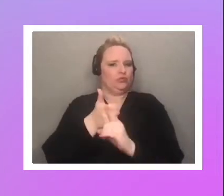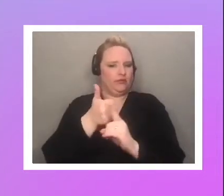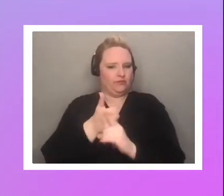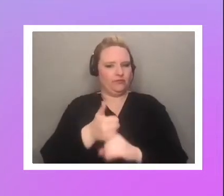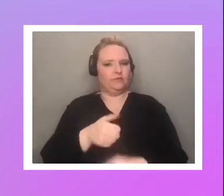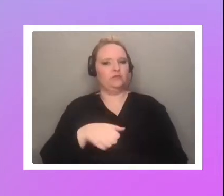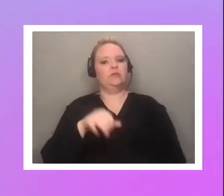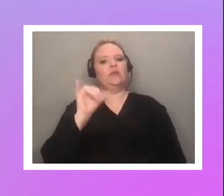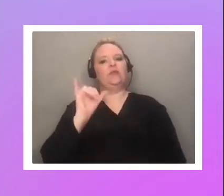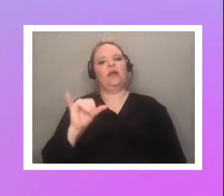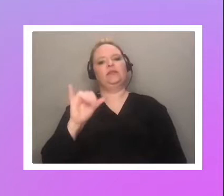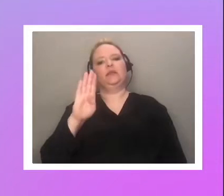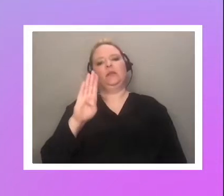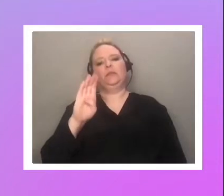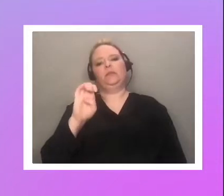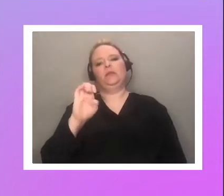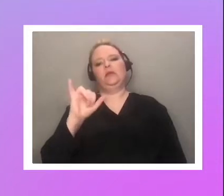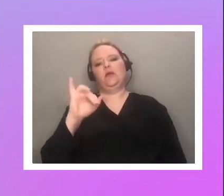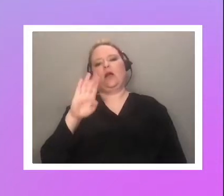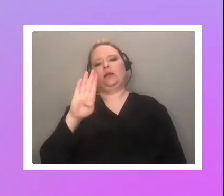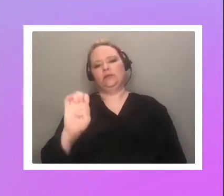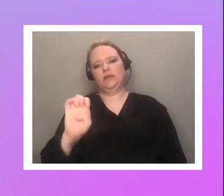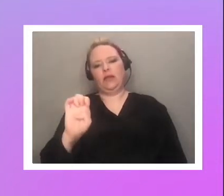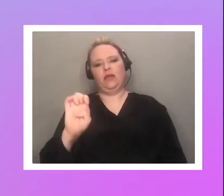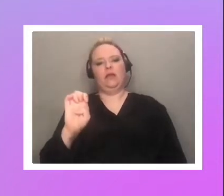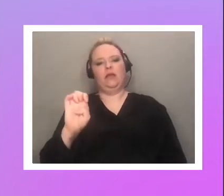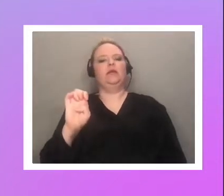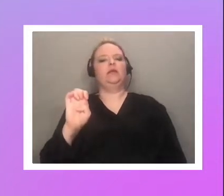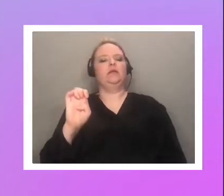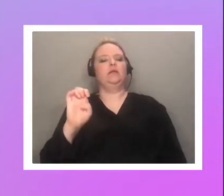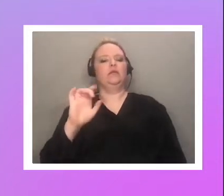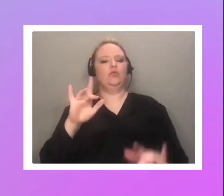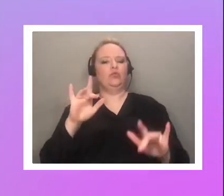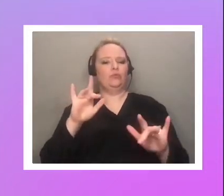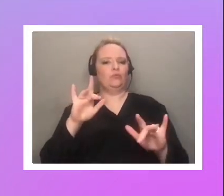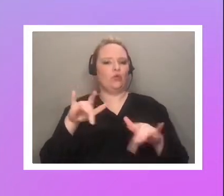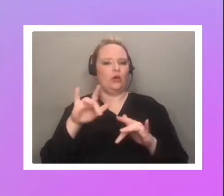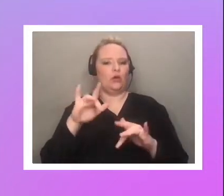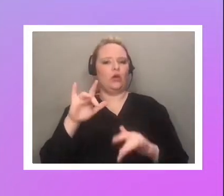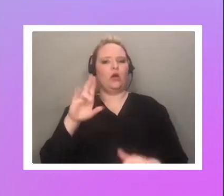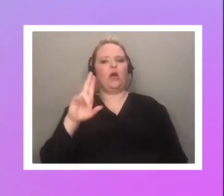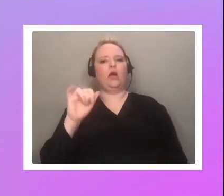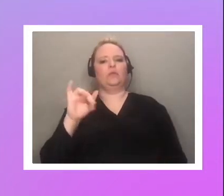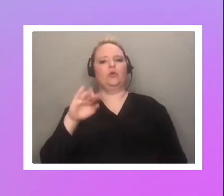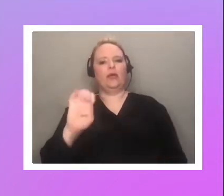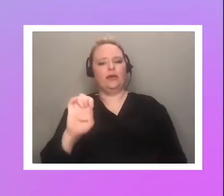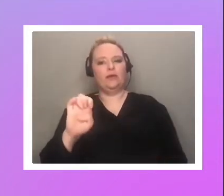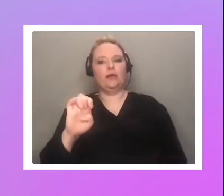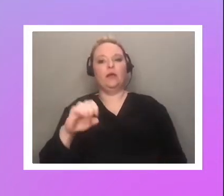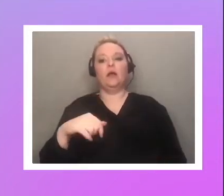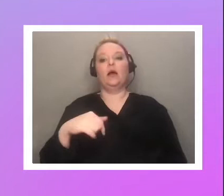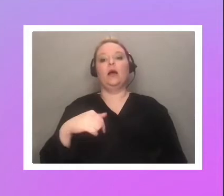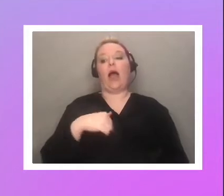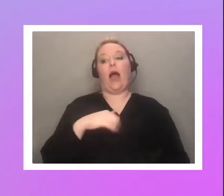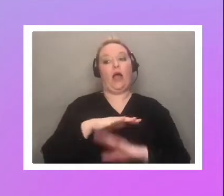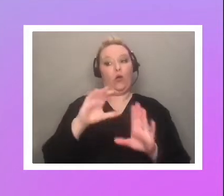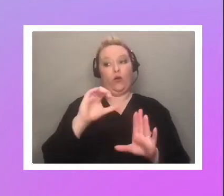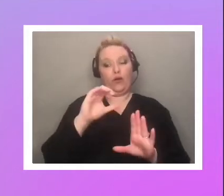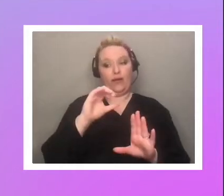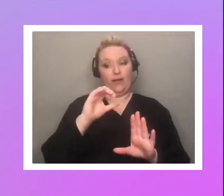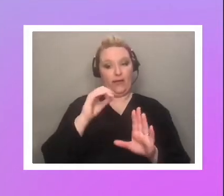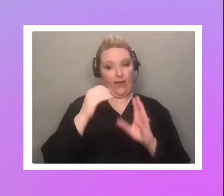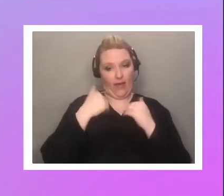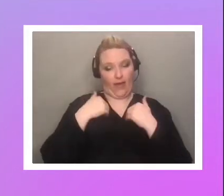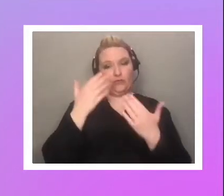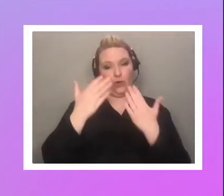from Upgrade You by Beyonce. Fun fact, I don't have one because it's Beyonce and you probably